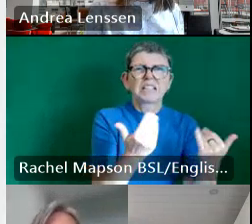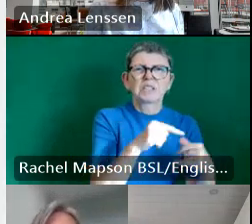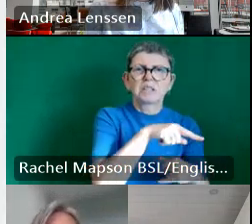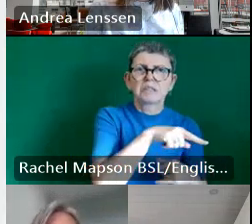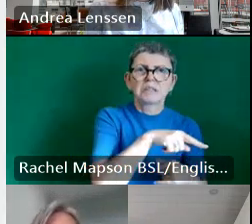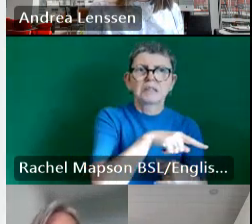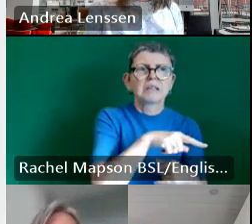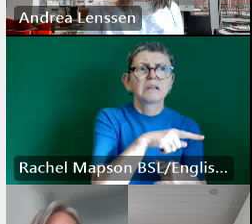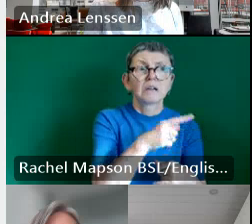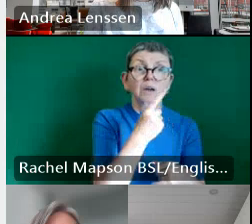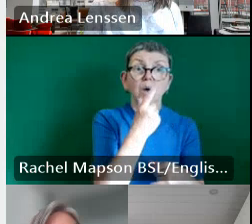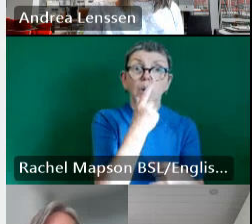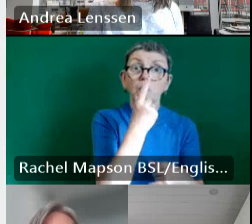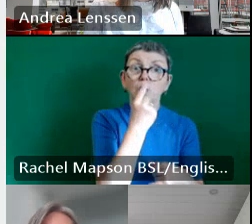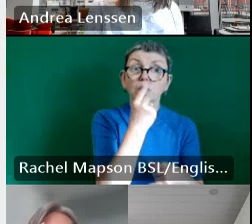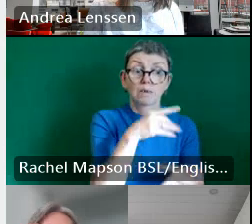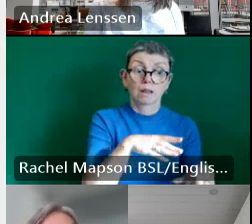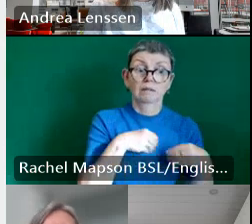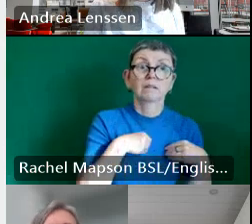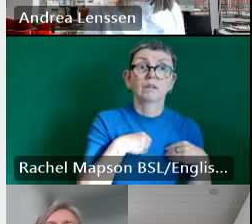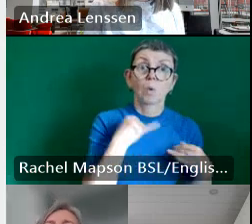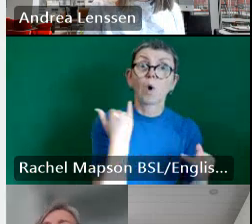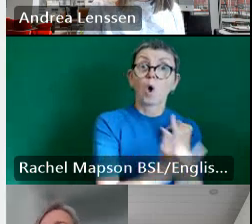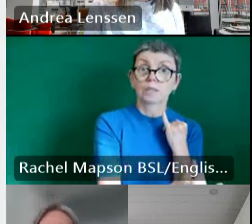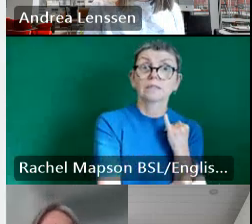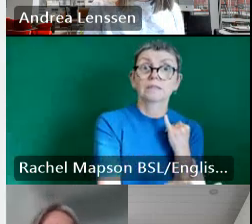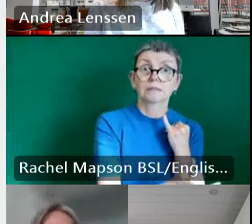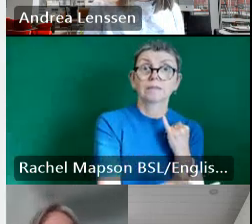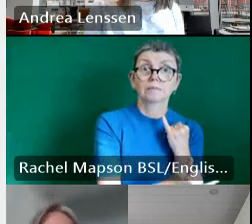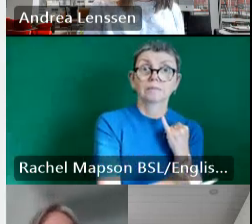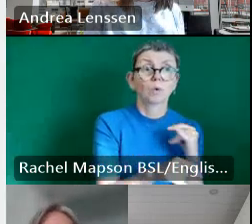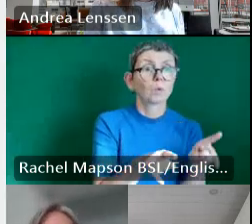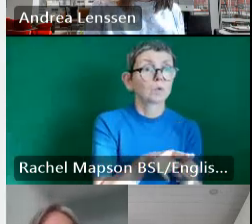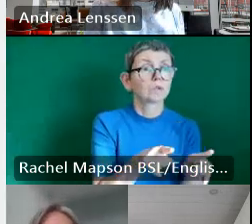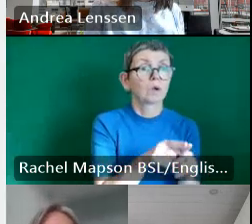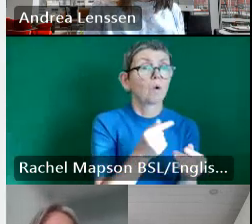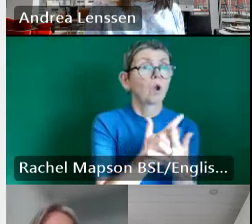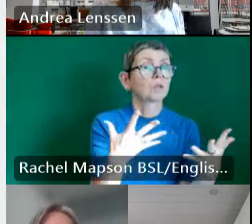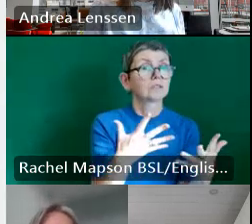catching COVID was much higher. The multi-generational housing was a major issue.